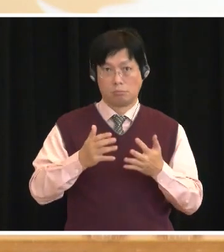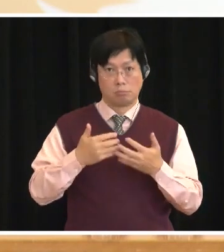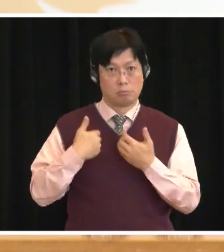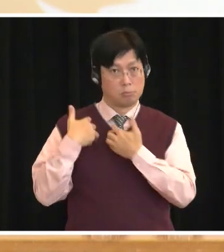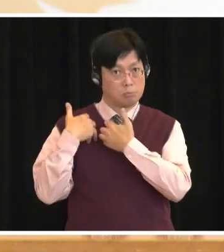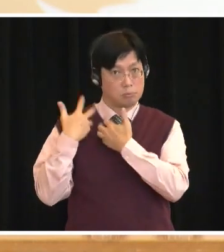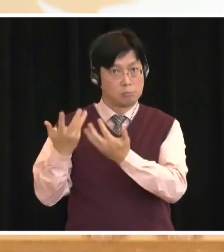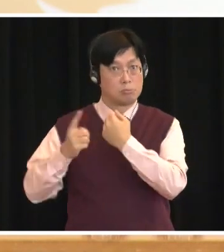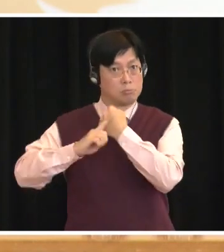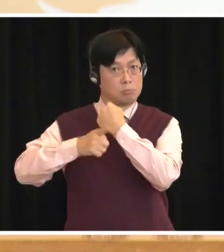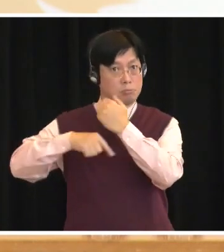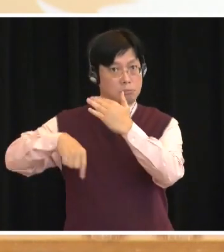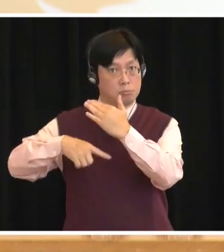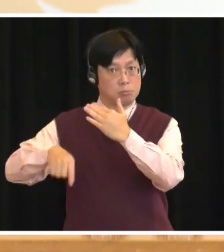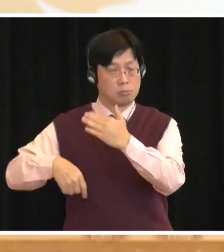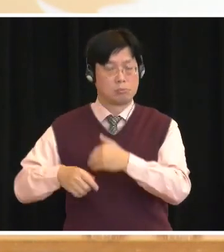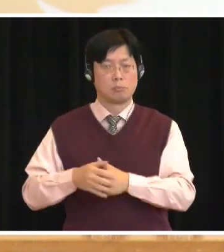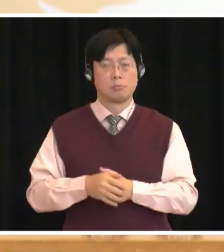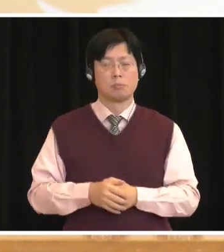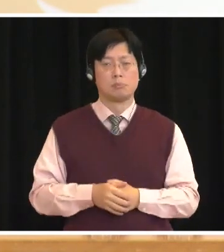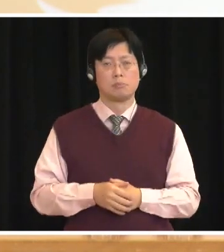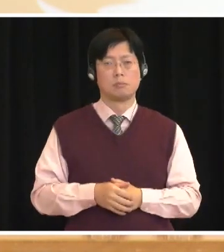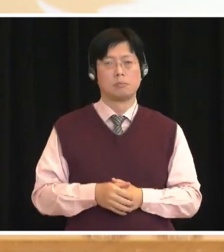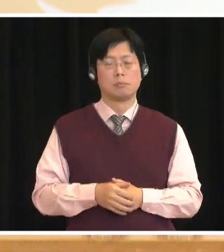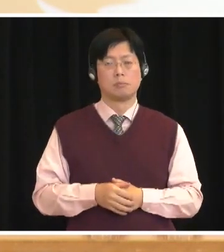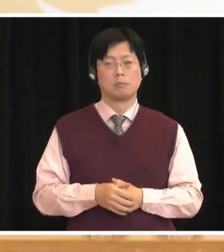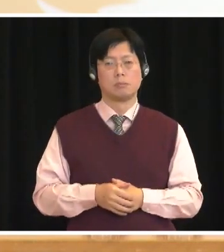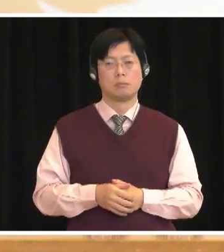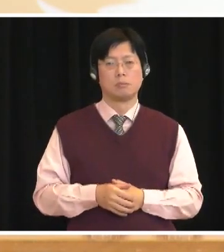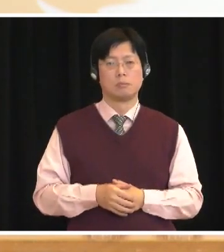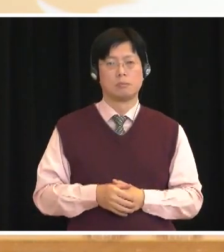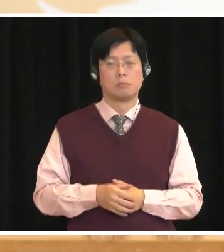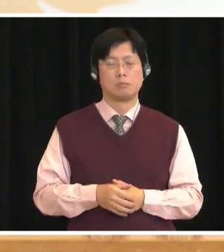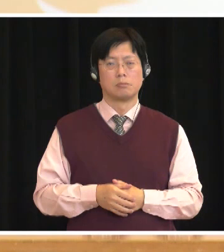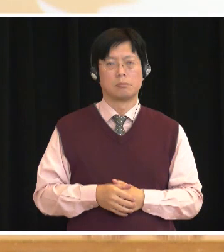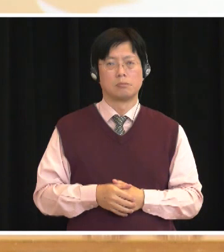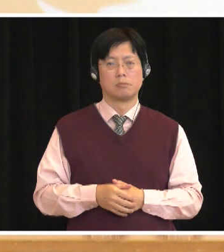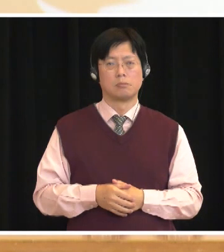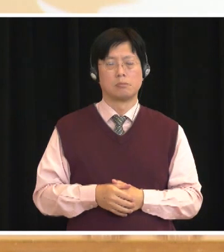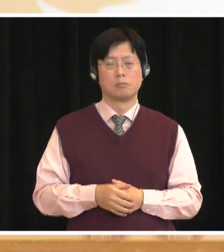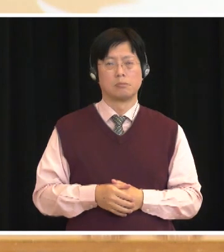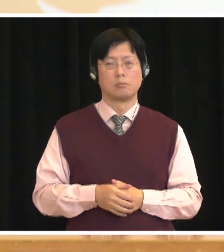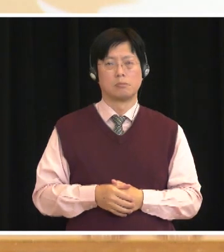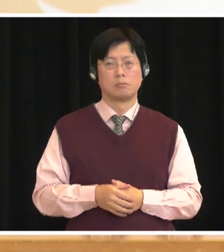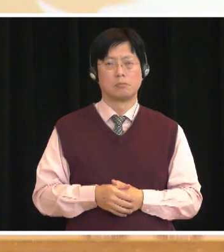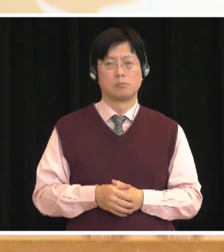Then they will further decide whether to render protective measures